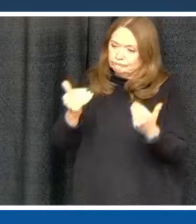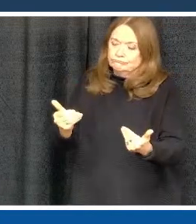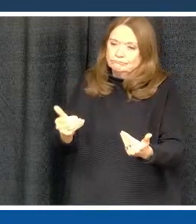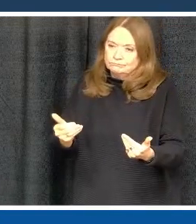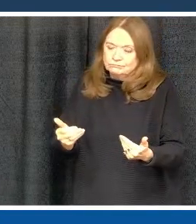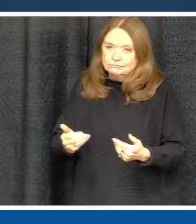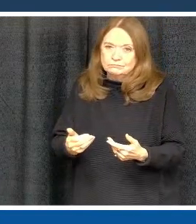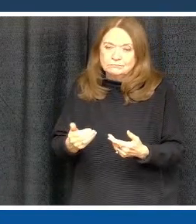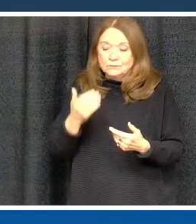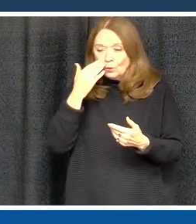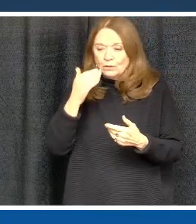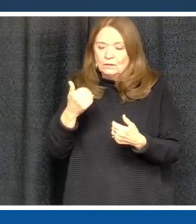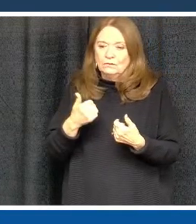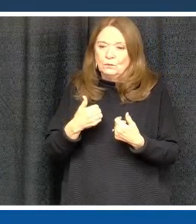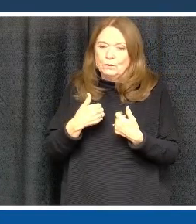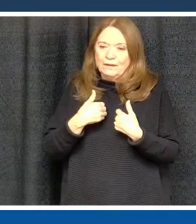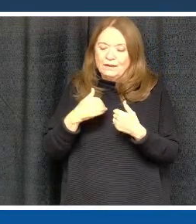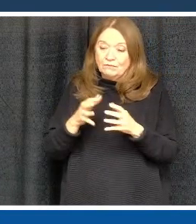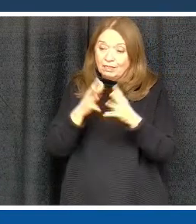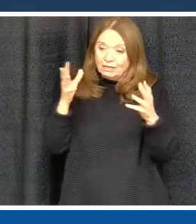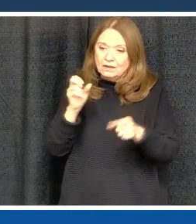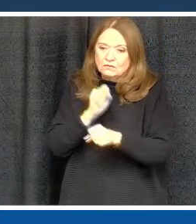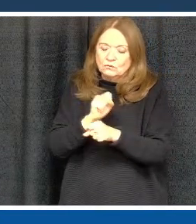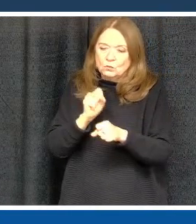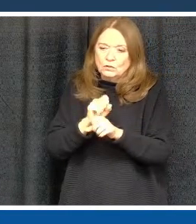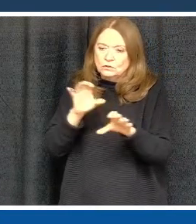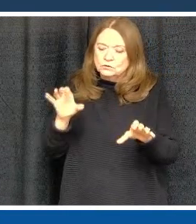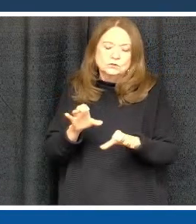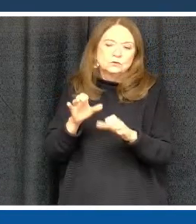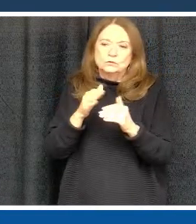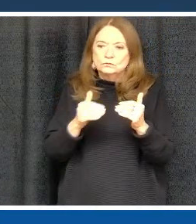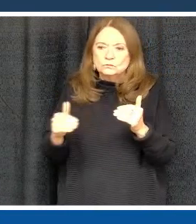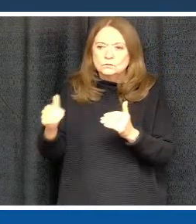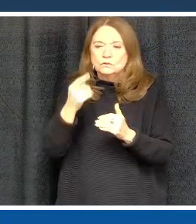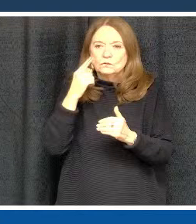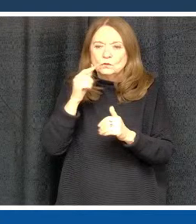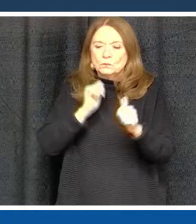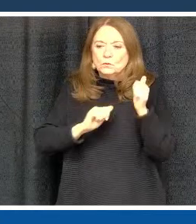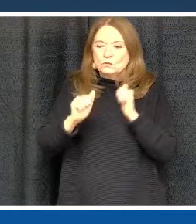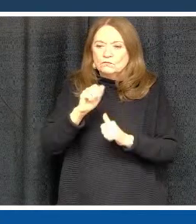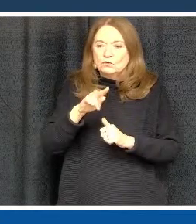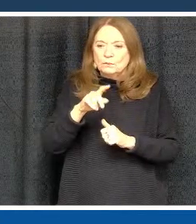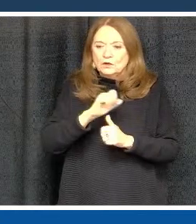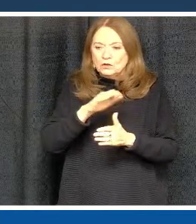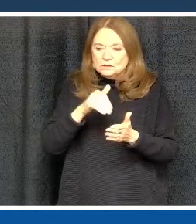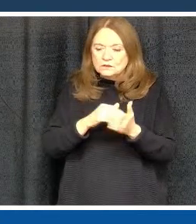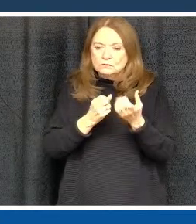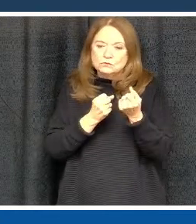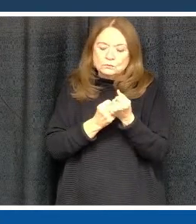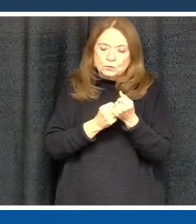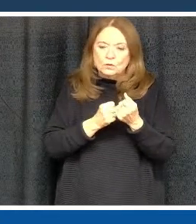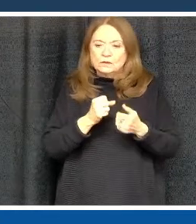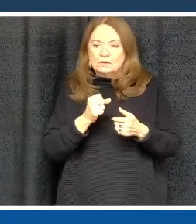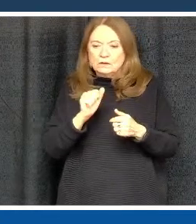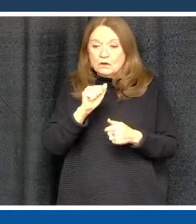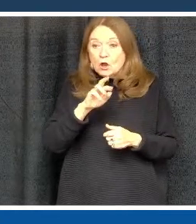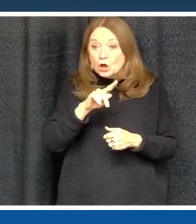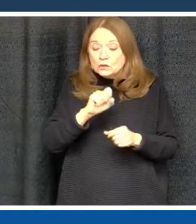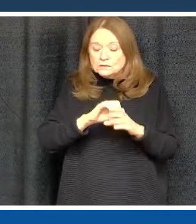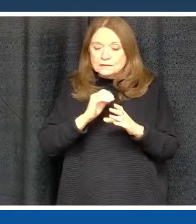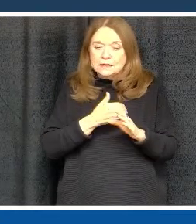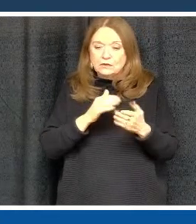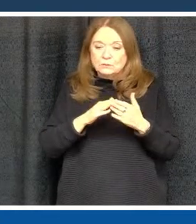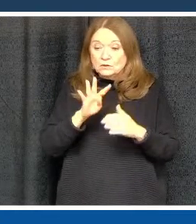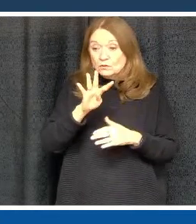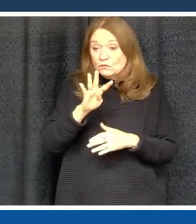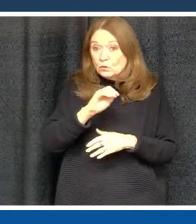with this, knowing we got a lot of work to do ahead of us for a performing arts center and to support the arts in our community. 4% was